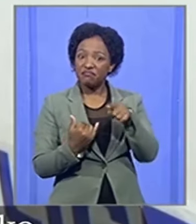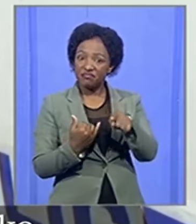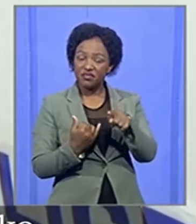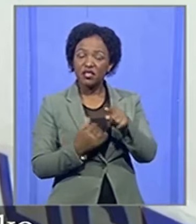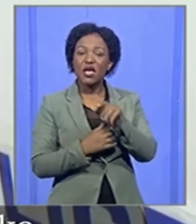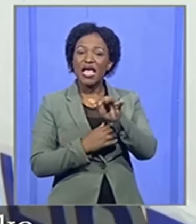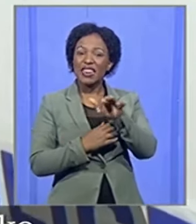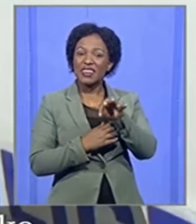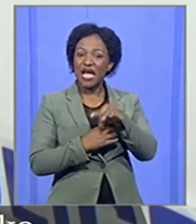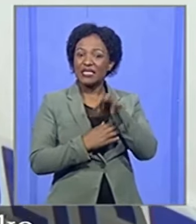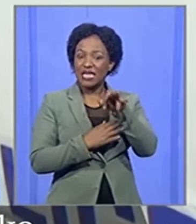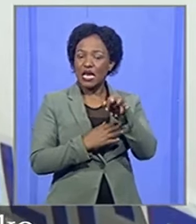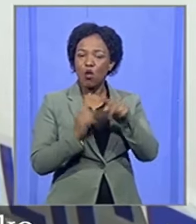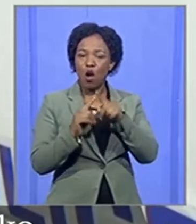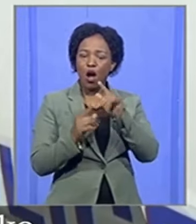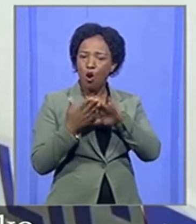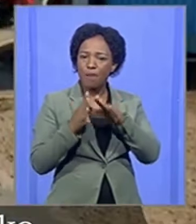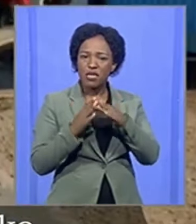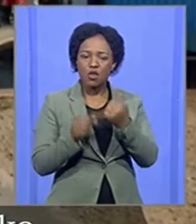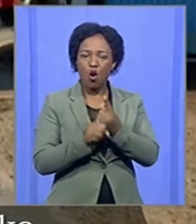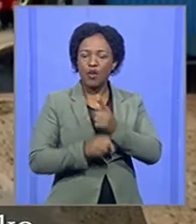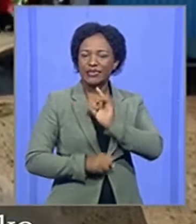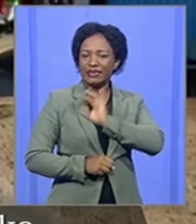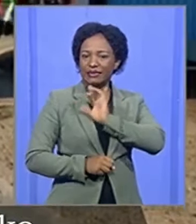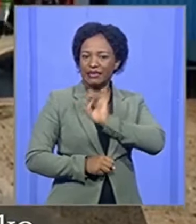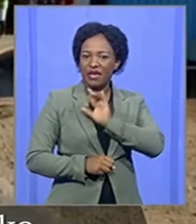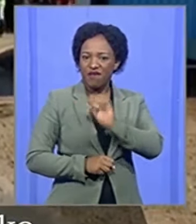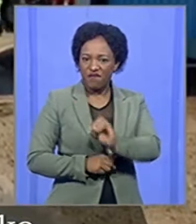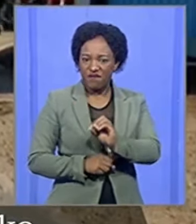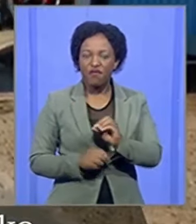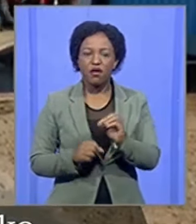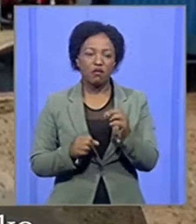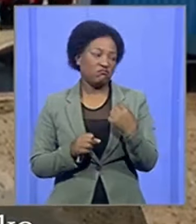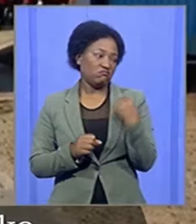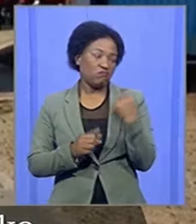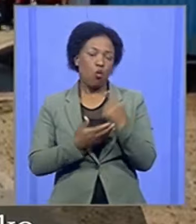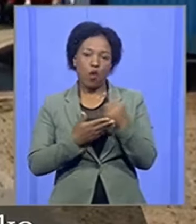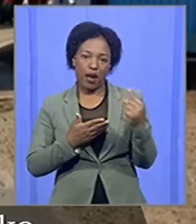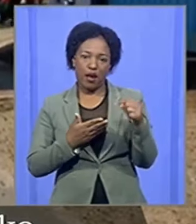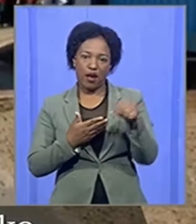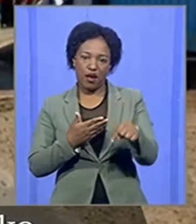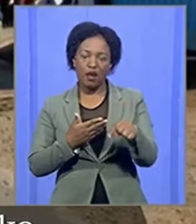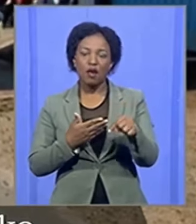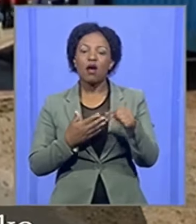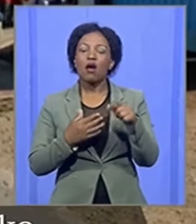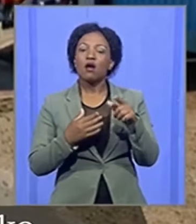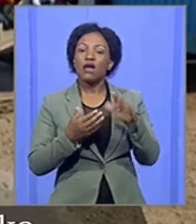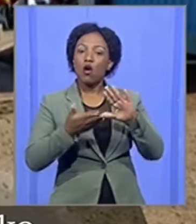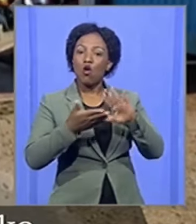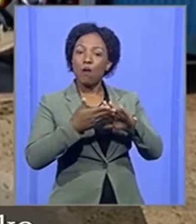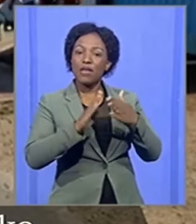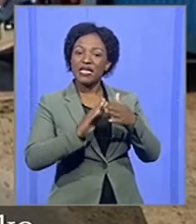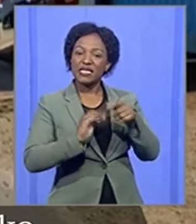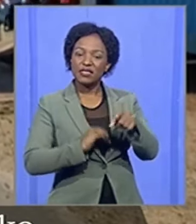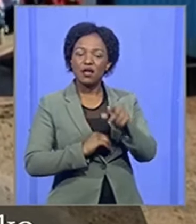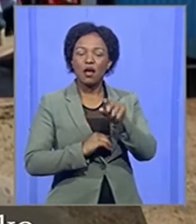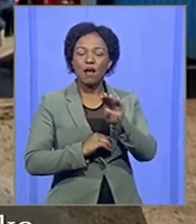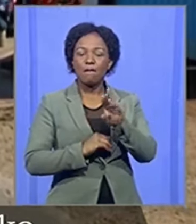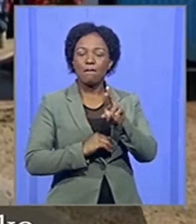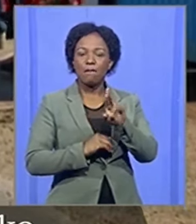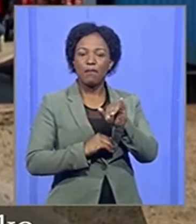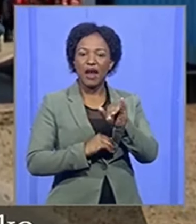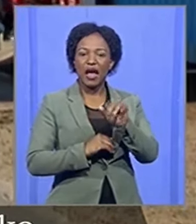ba phela ka letswalo la mmutla. Bekeng ya go feta ka letšatši la tokologo, badudi ba New Brighton ba gwantetše station sa